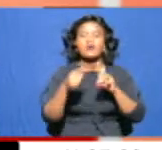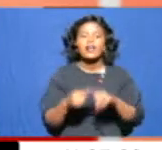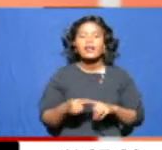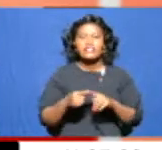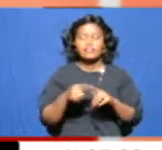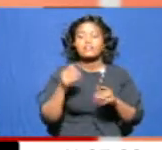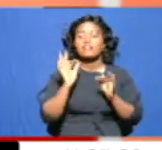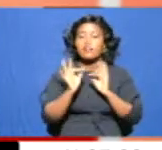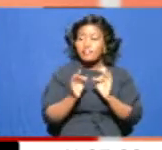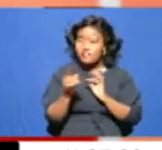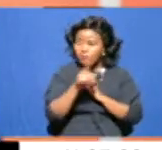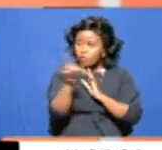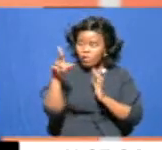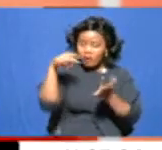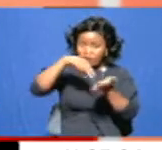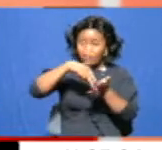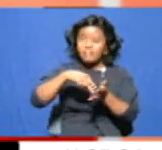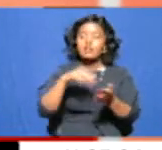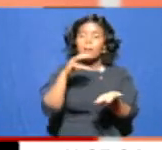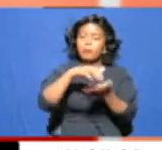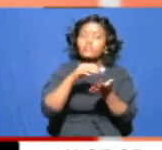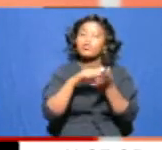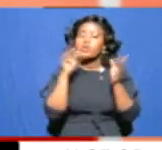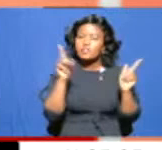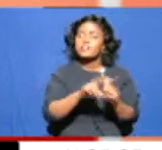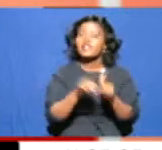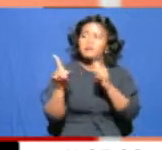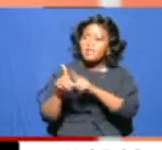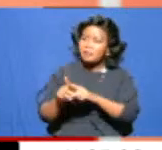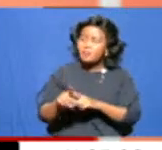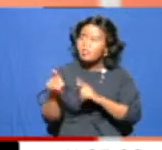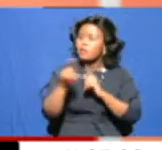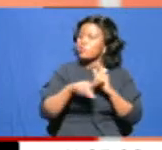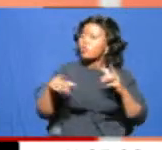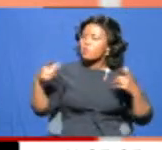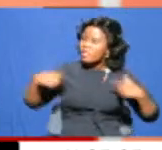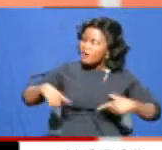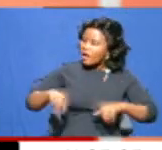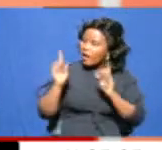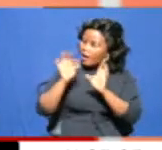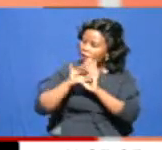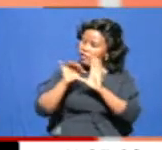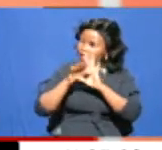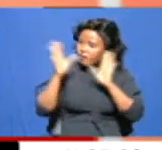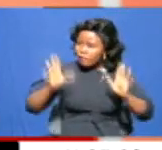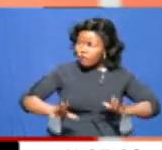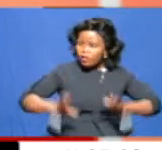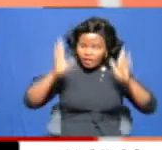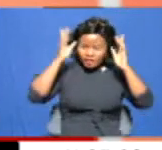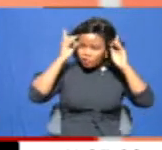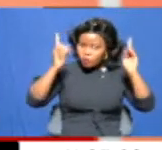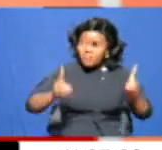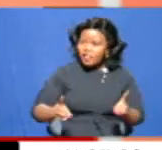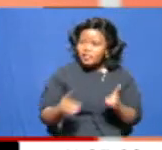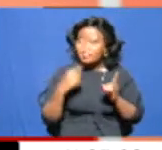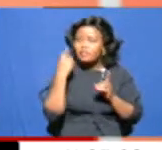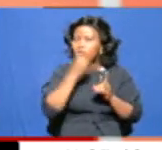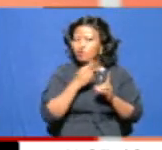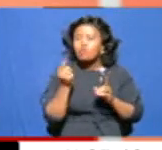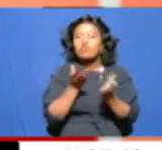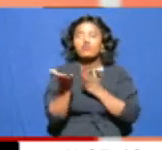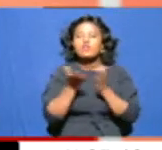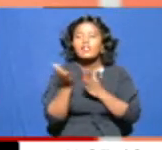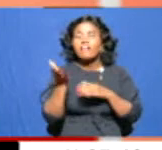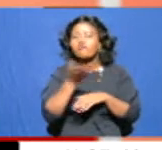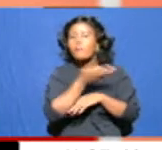you are vying for the same position as I'm vying, we allow the voters to decide who they feel can serve best. If you